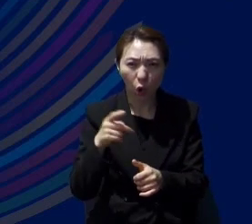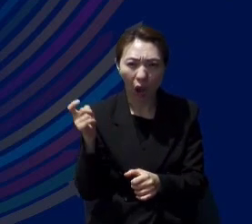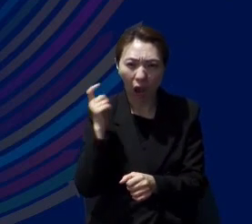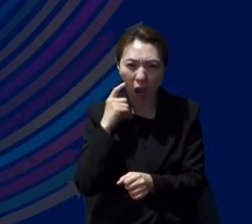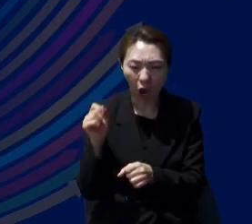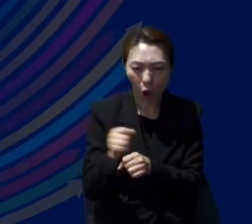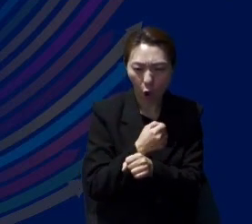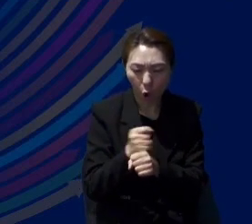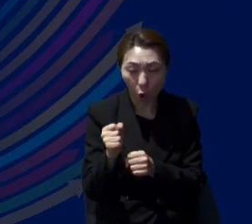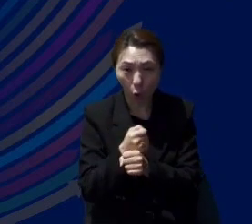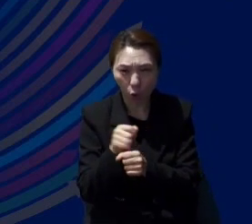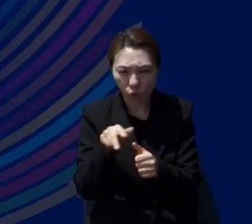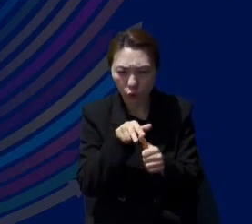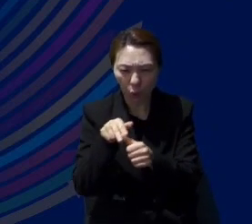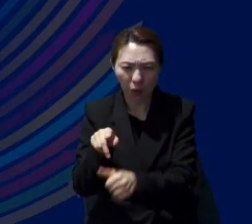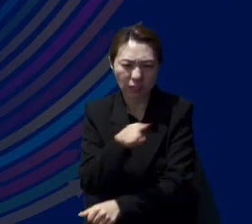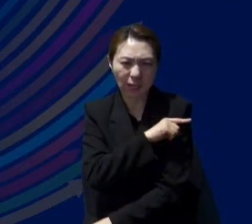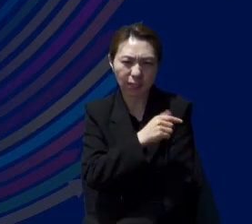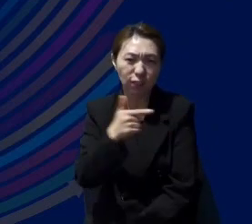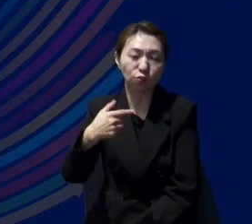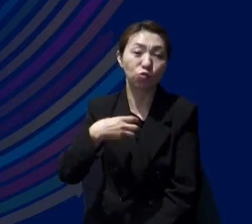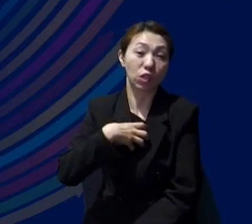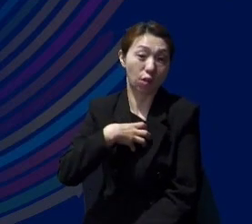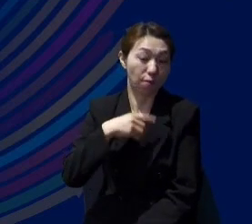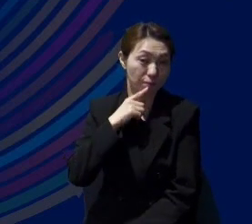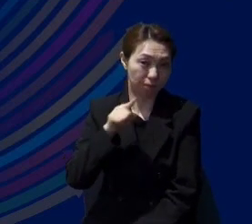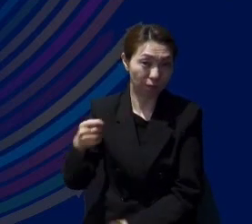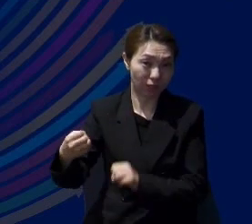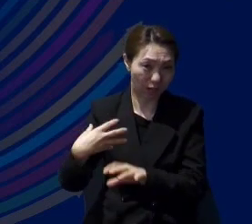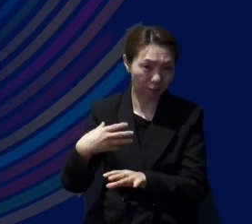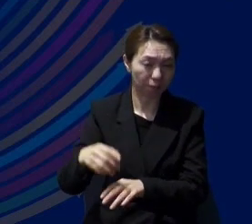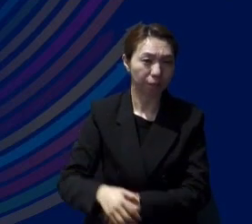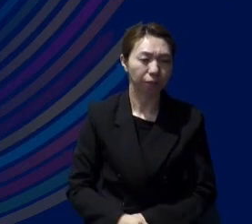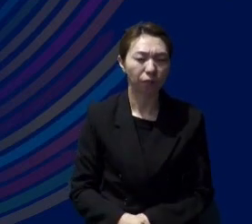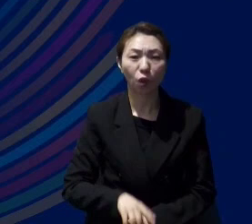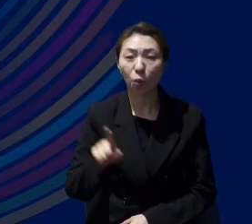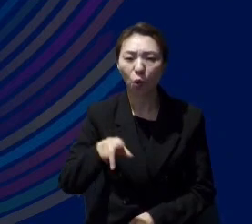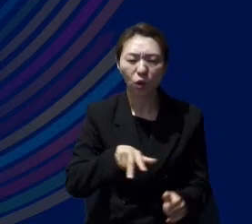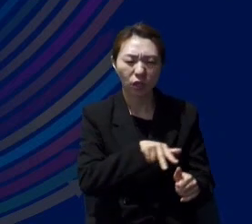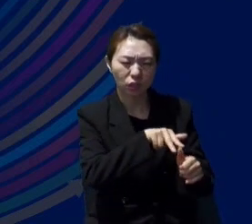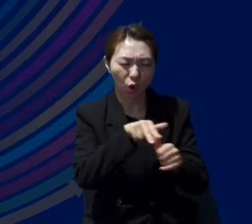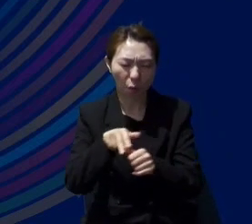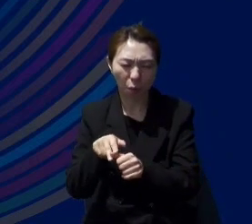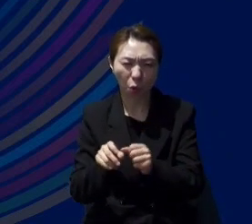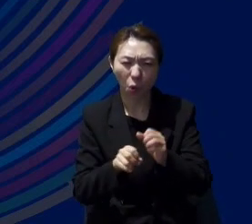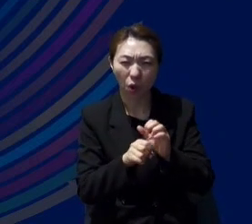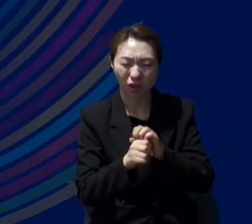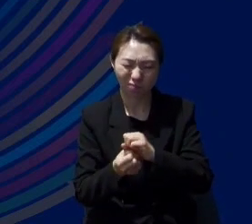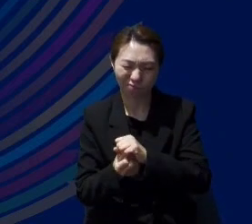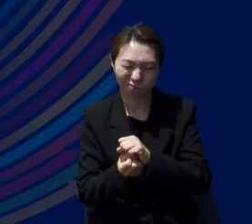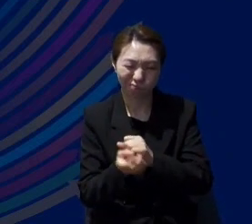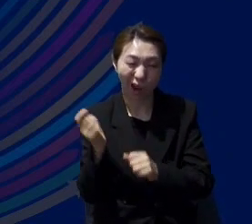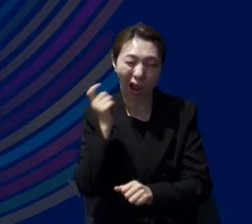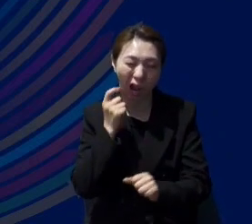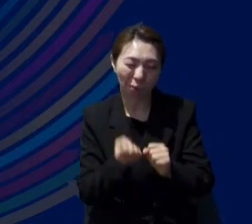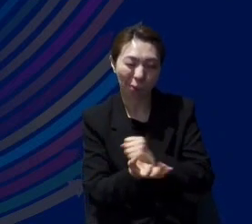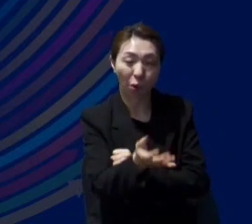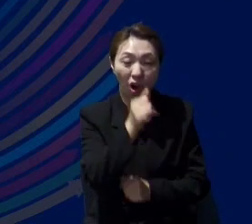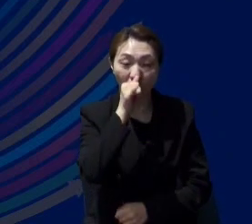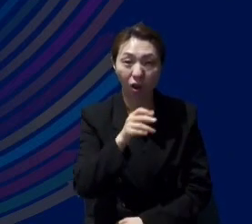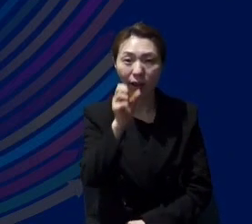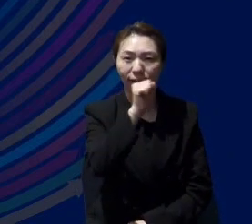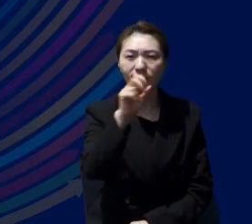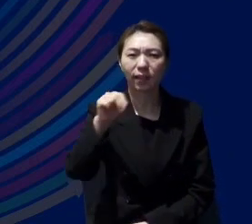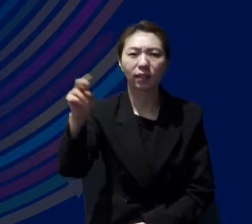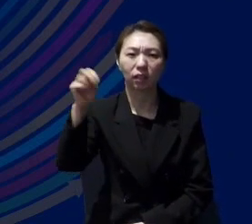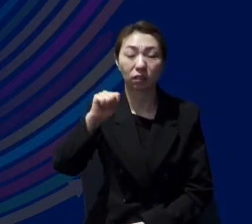and all sorts of things were being spread, particularly through social media. And this has detrimental effects to many